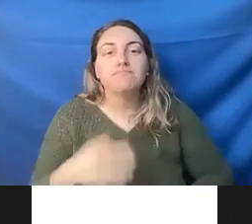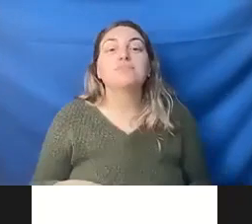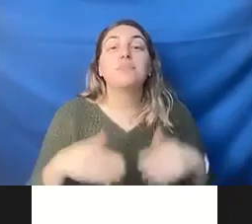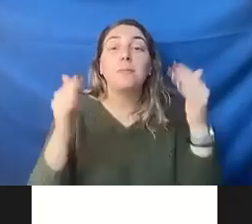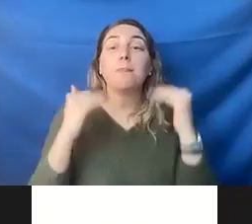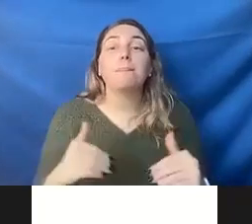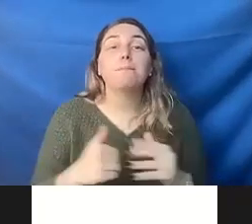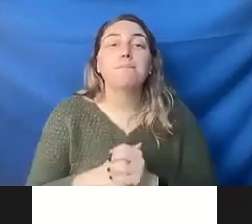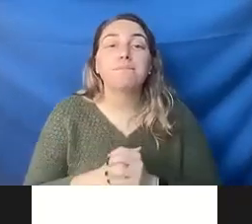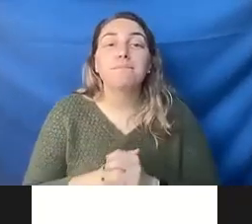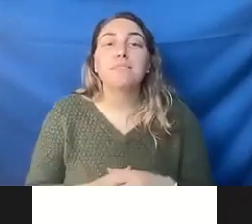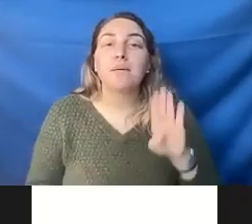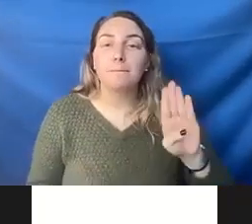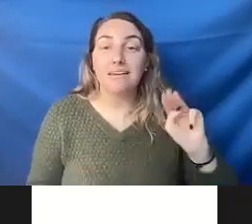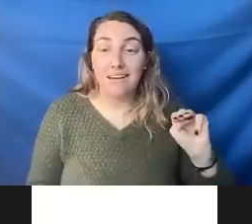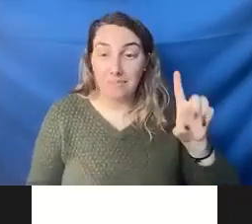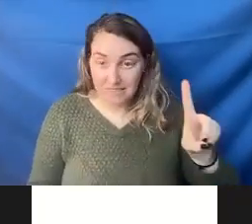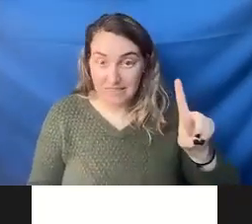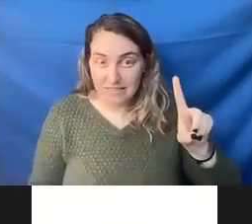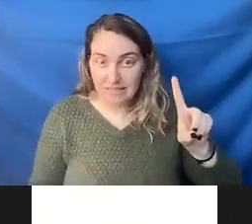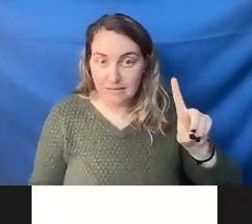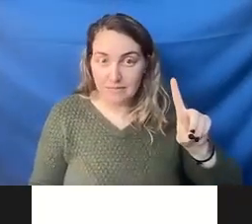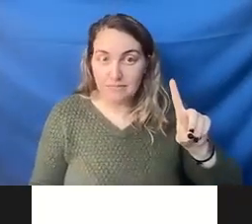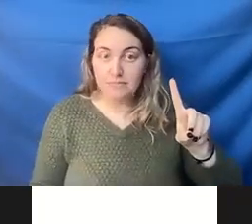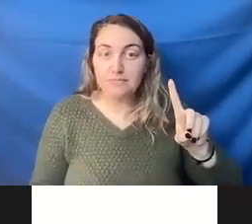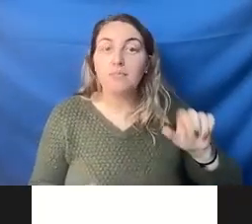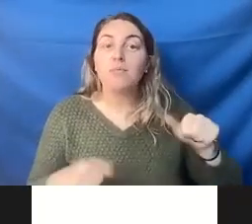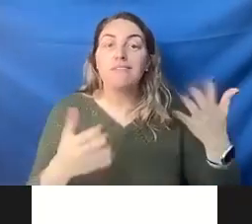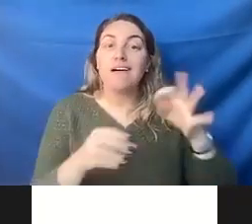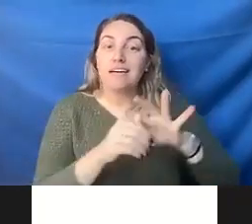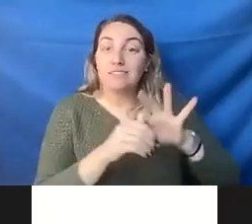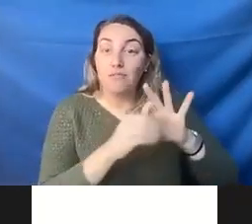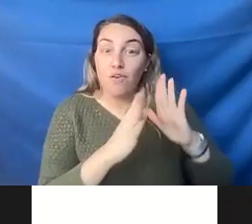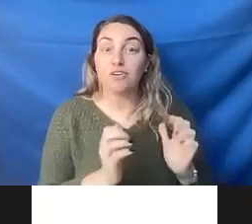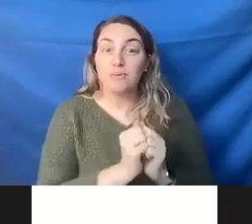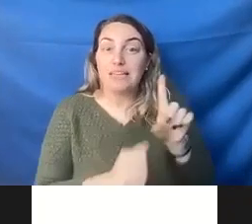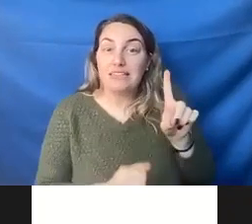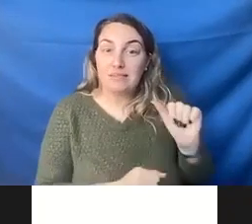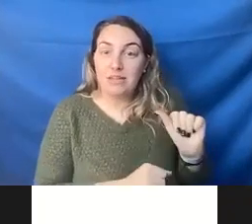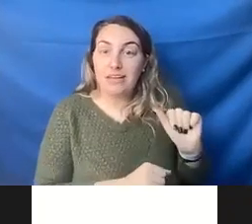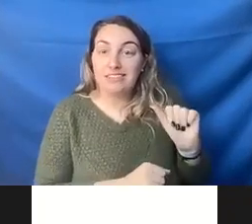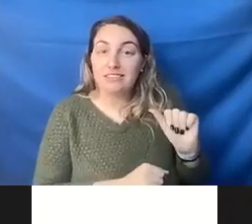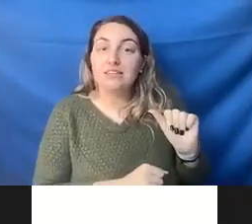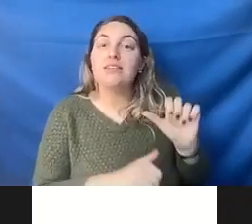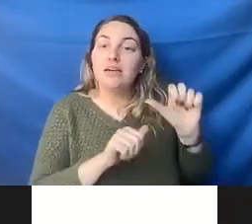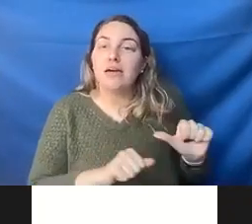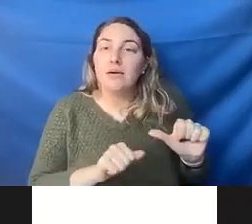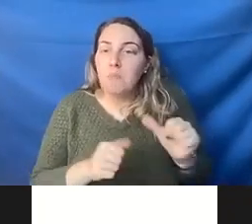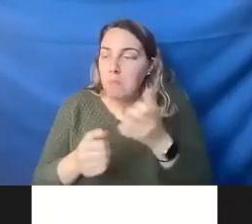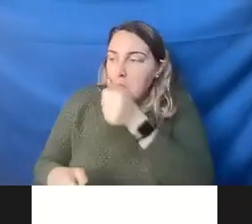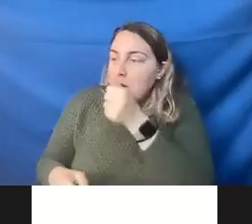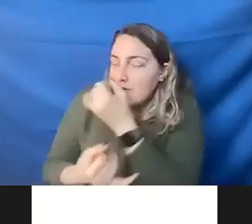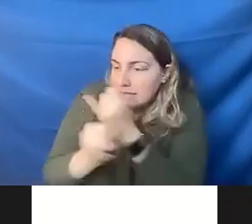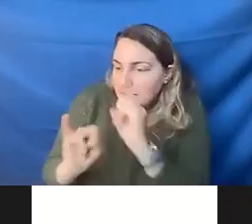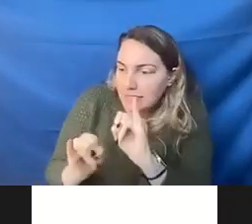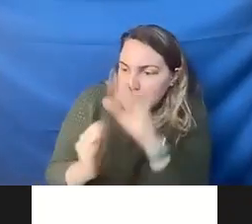So the BMD provides voters with disabilities the ability to mark their ballot privately and independently. And every poll